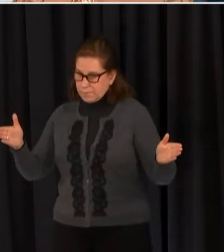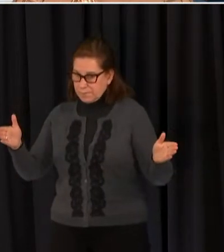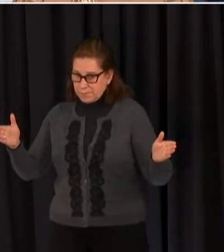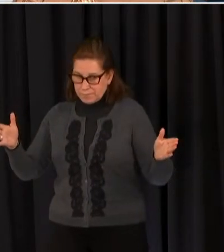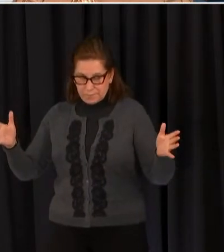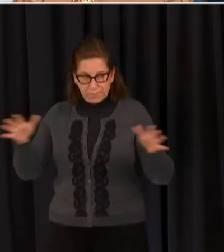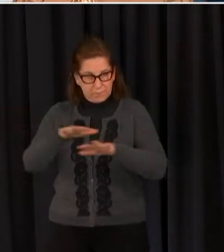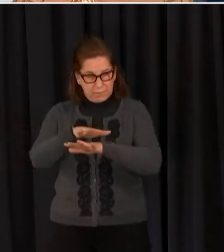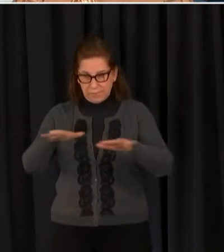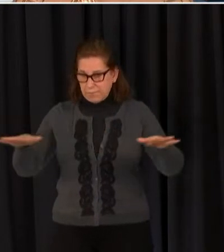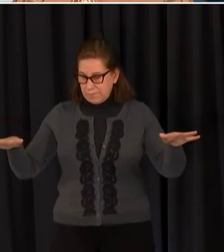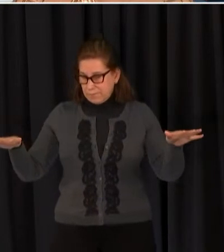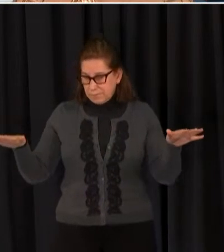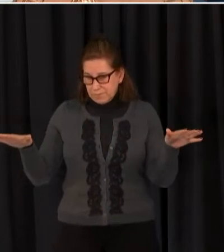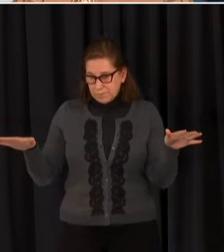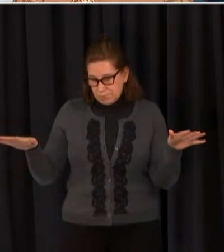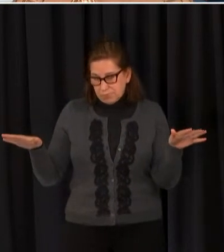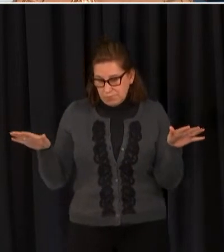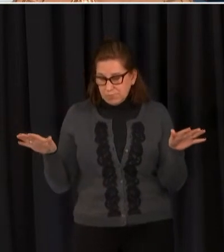next